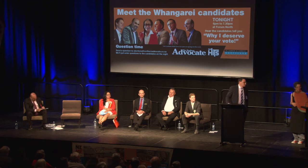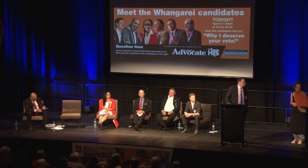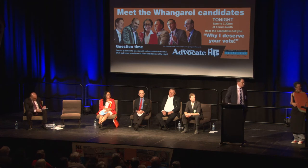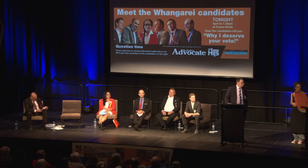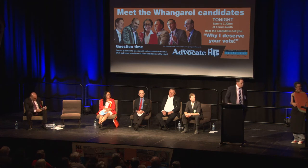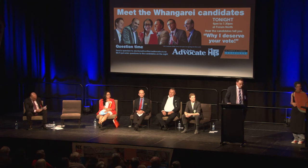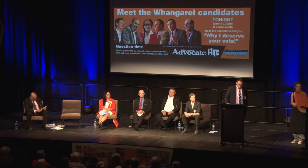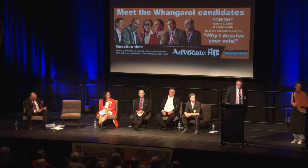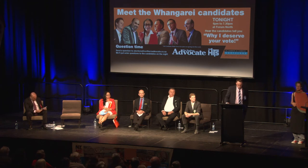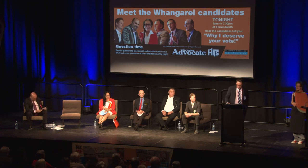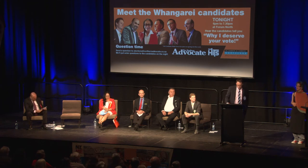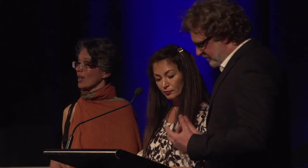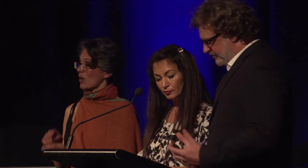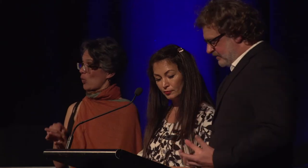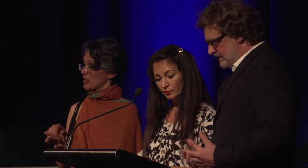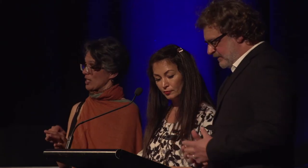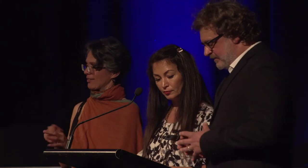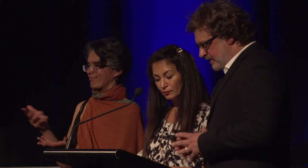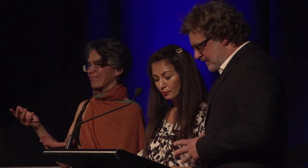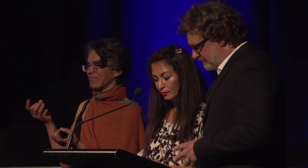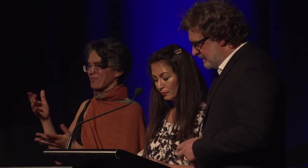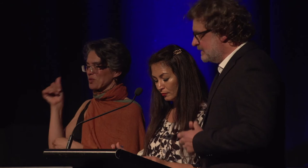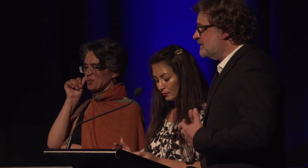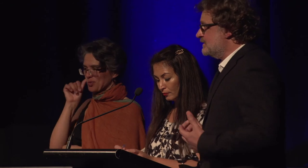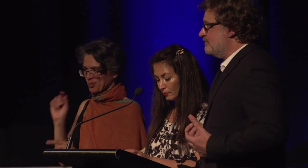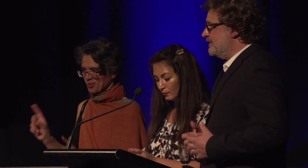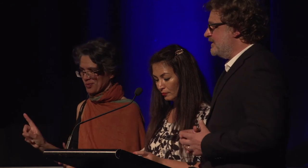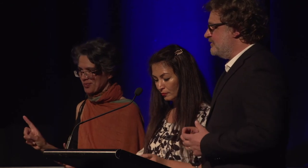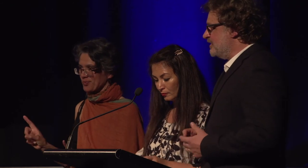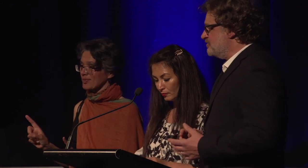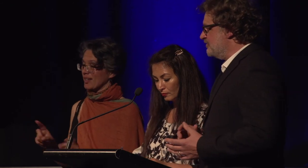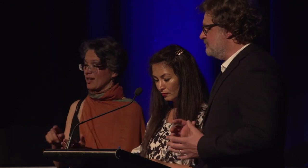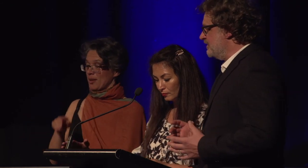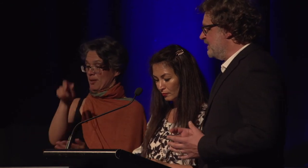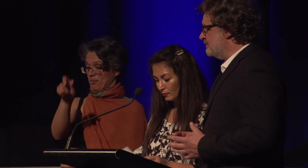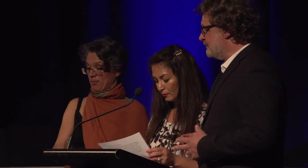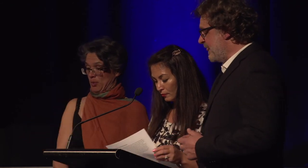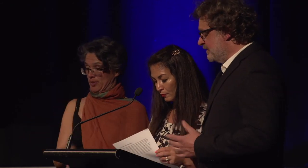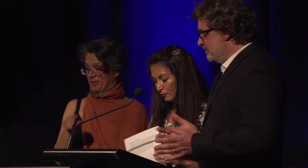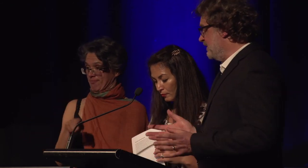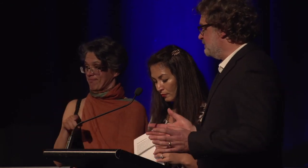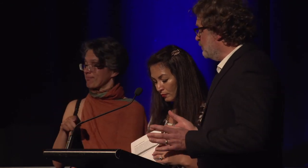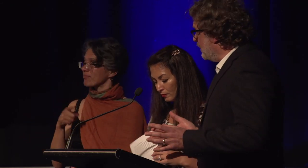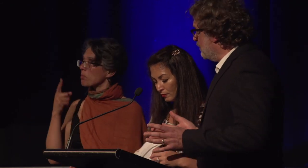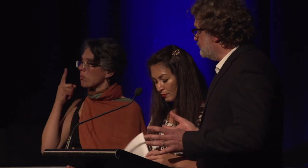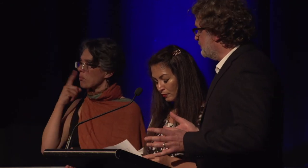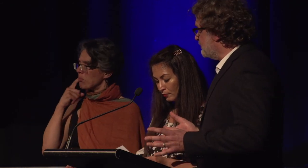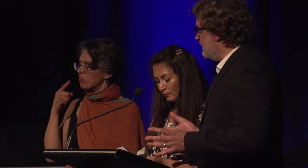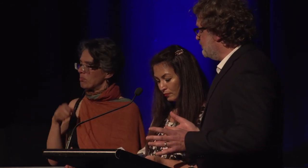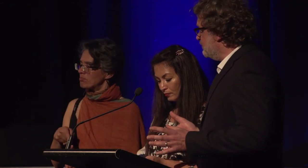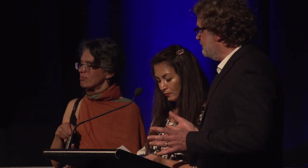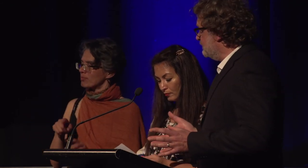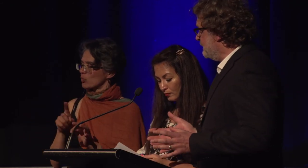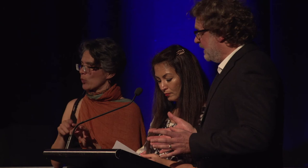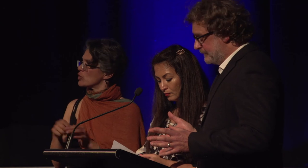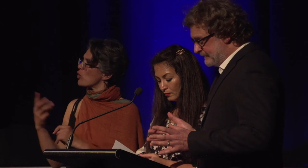Now, this is a question that you'll be familiar with because the reader has touched on a subject that you've actually been working on during the 3 years